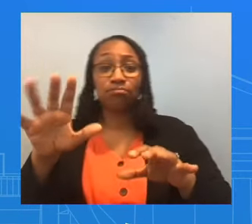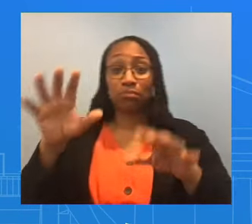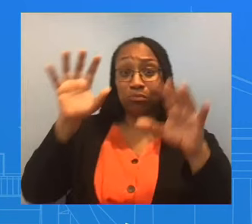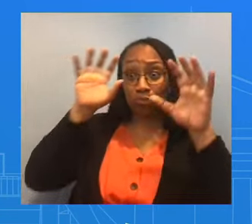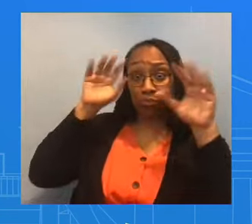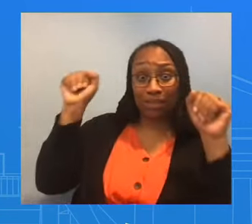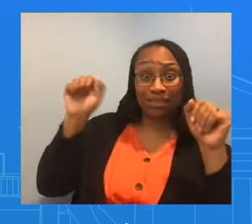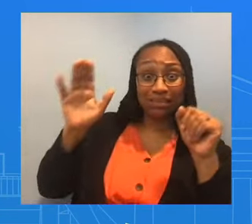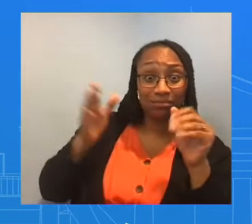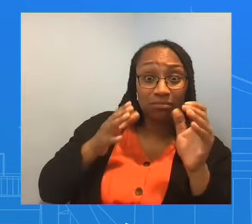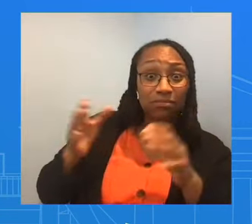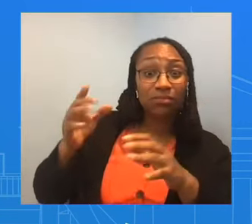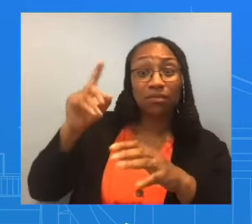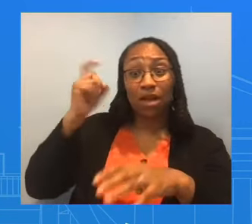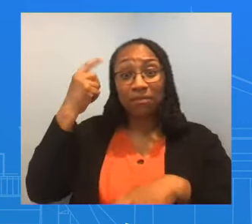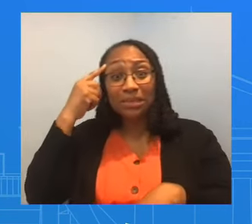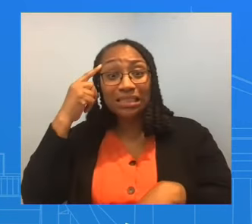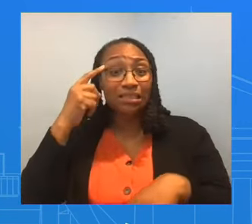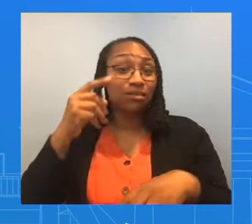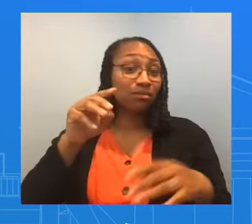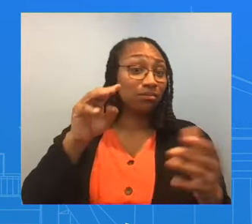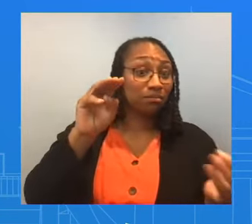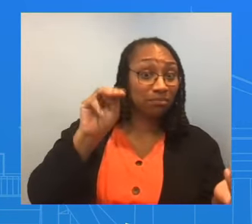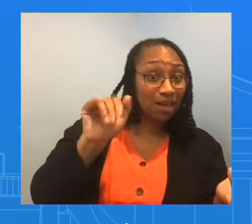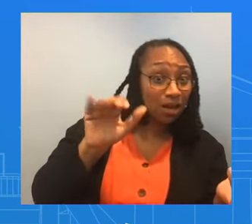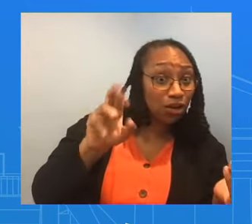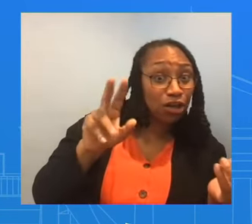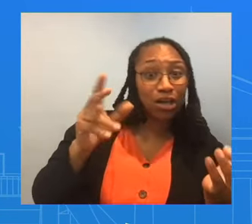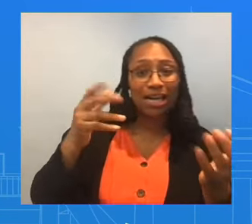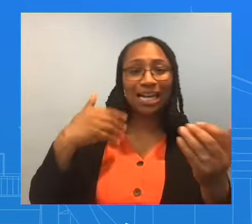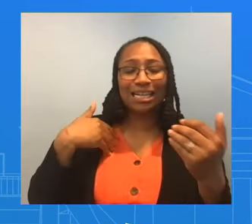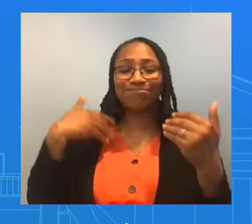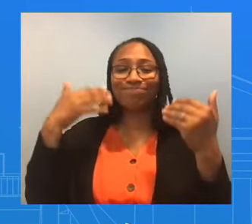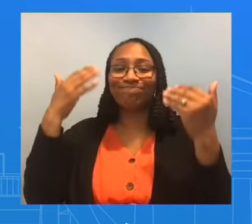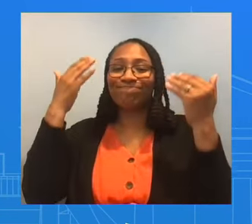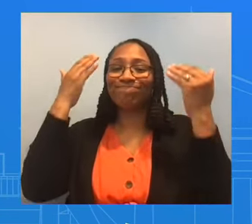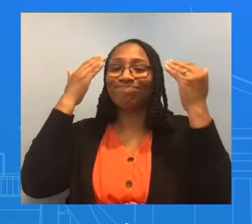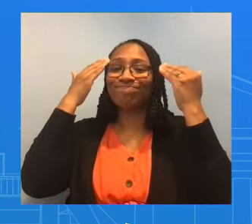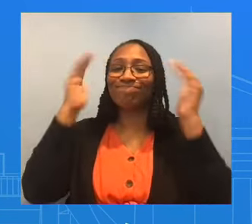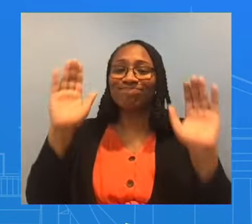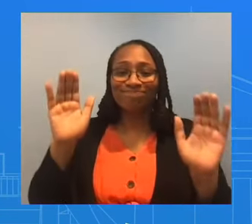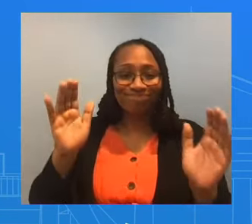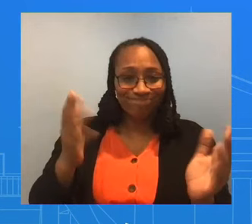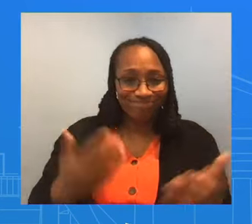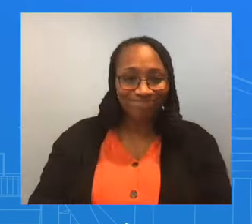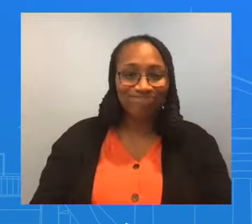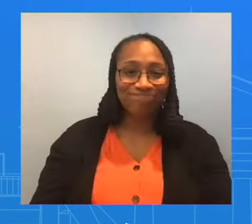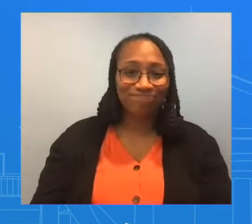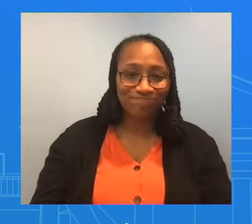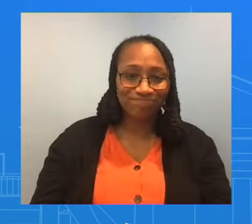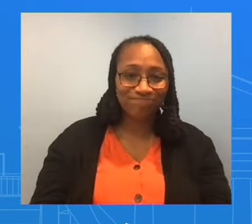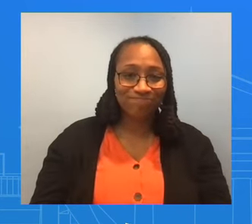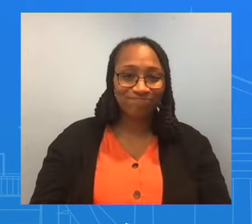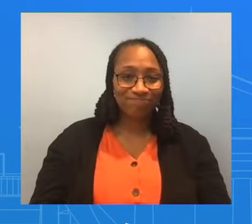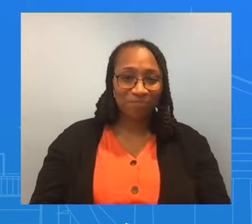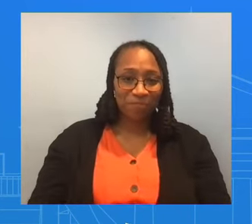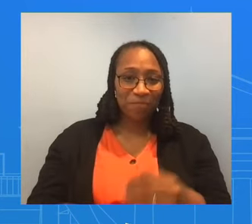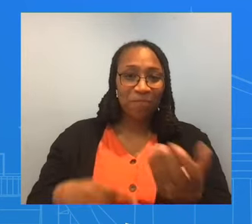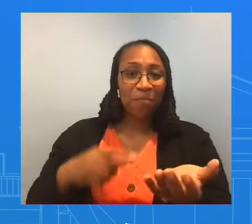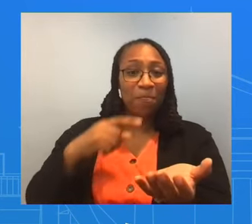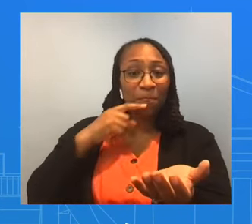that Secretary Buttigieg has been in touch with the governor and the mayor. I don't have any